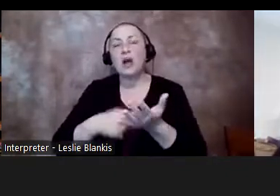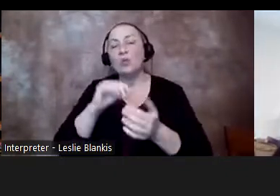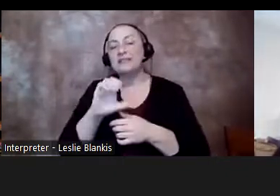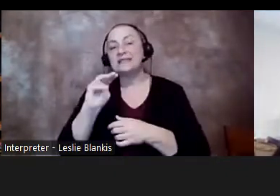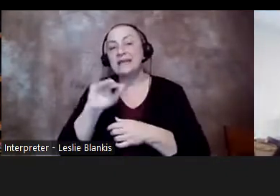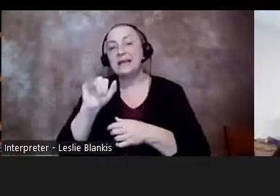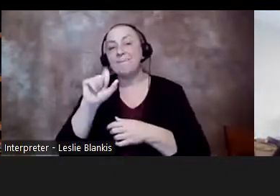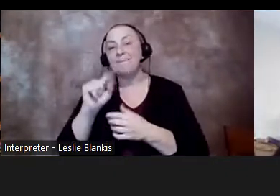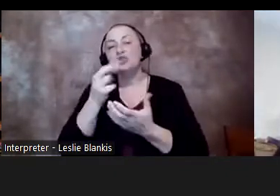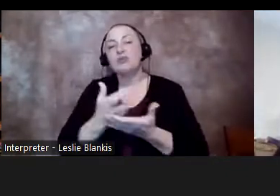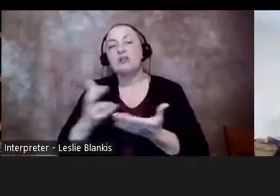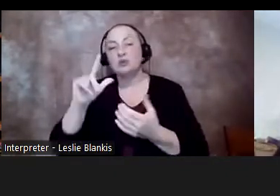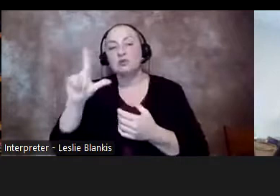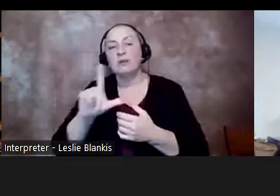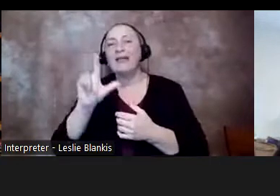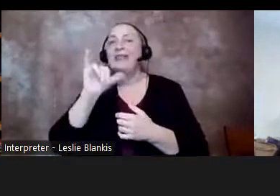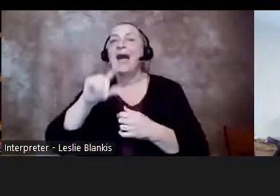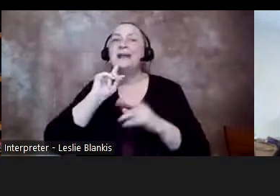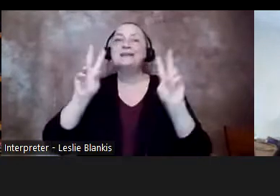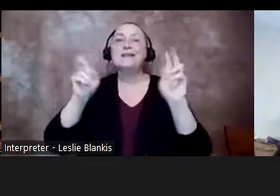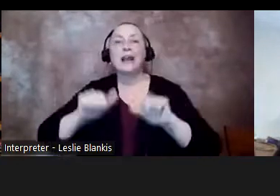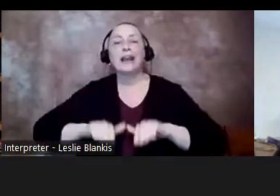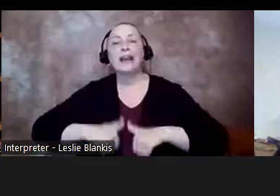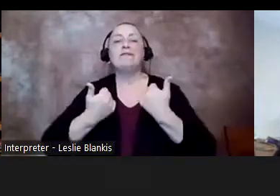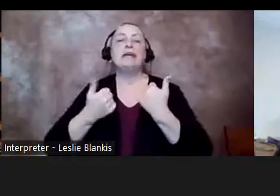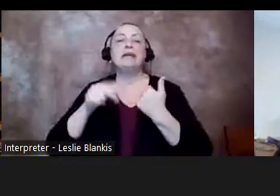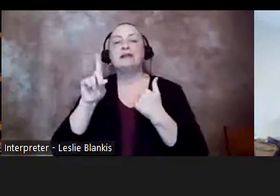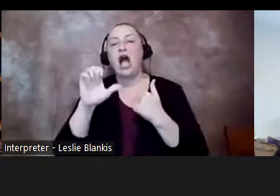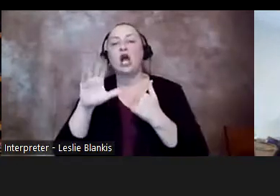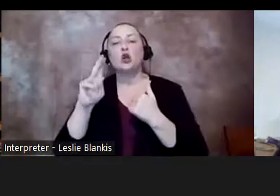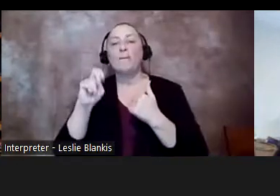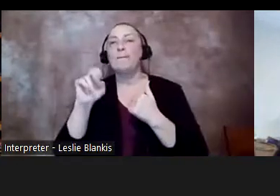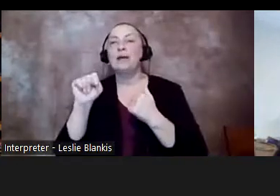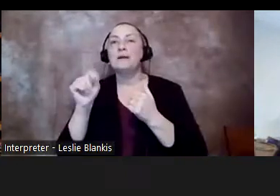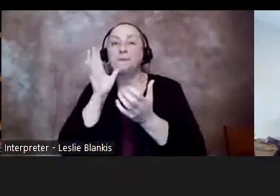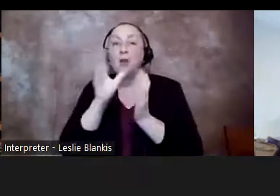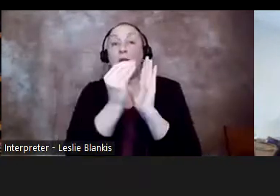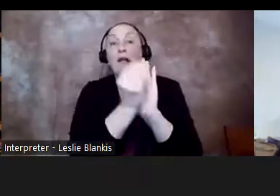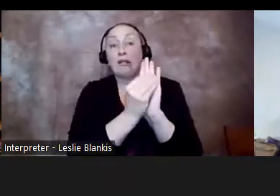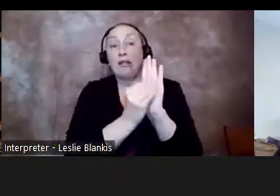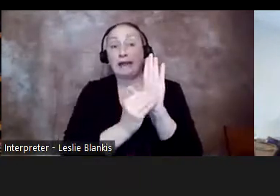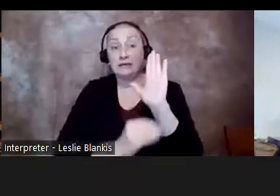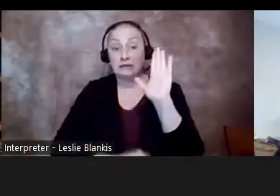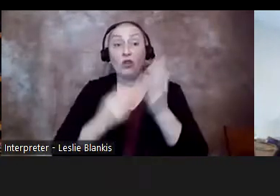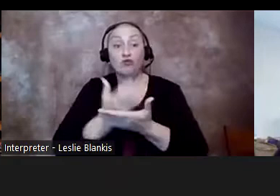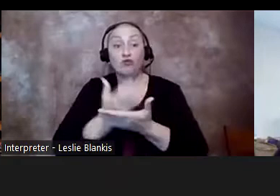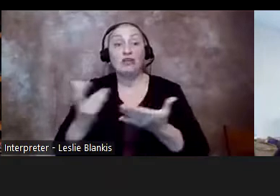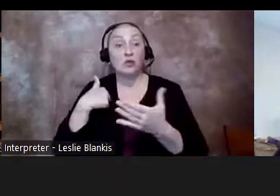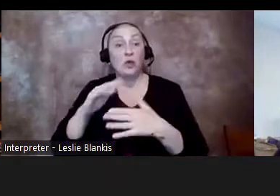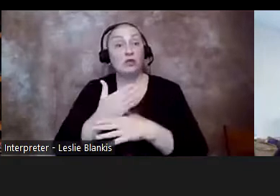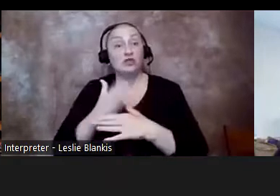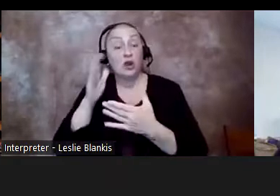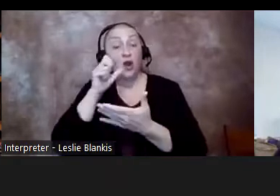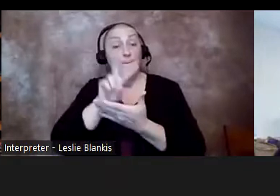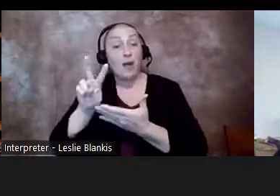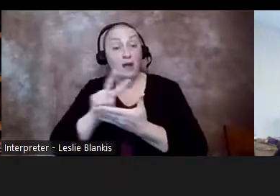that is a living document that is going to collect the resources that we share in our bi-weekly CMIST resource